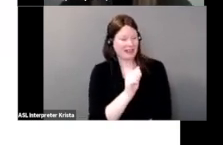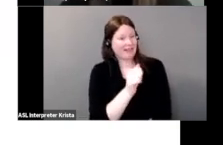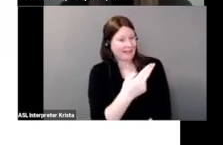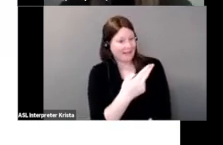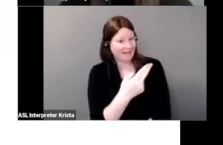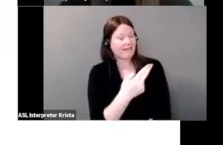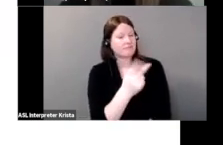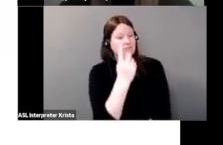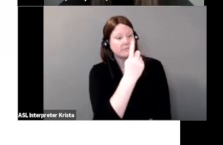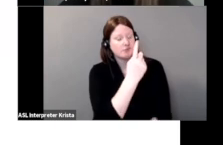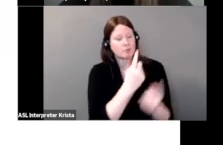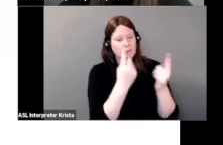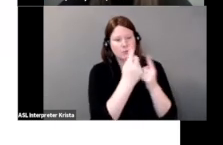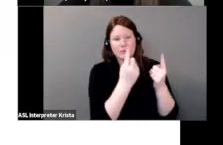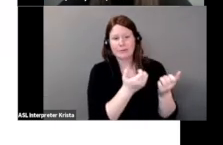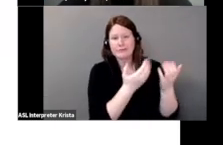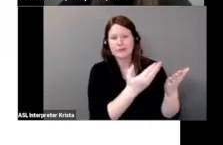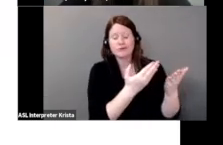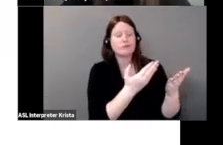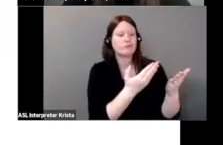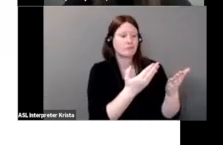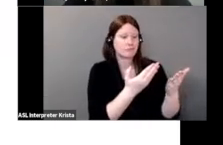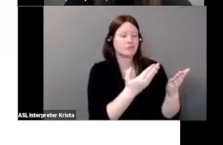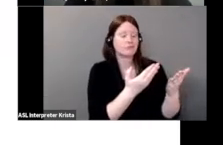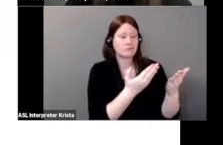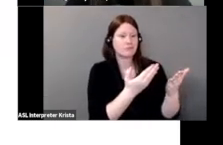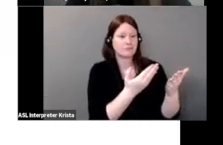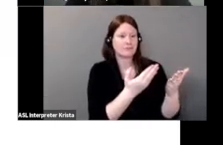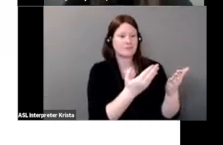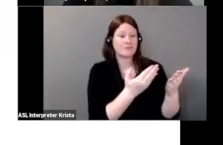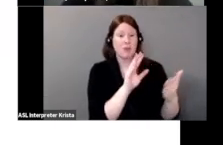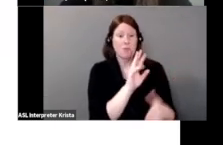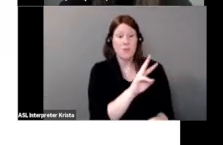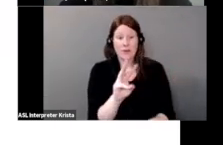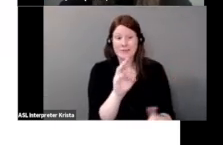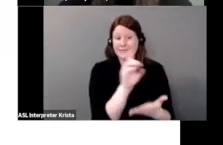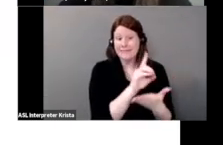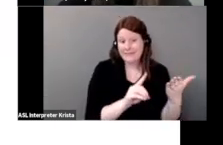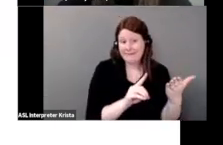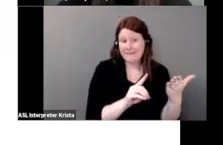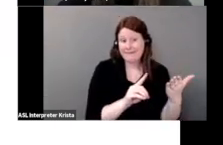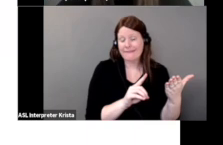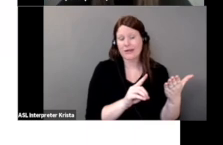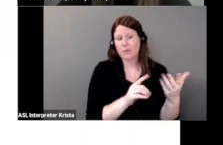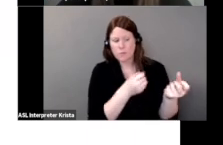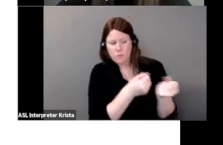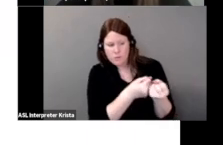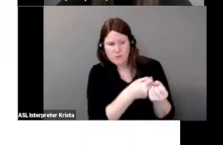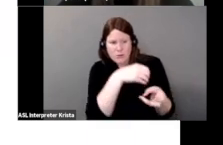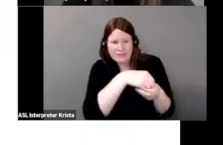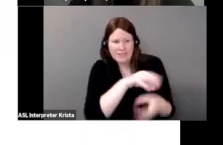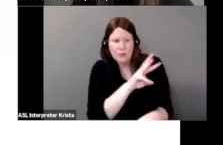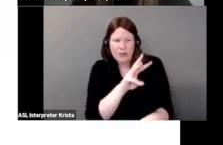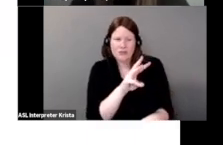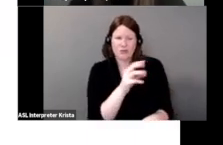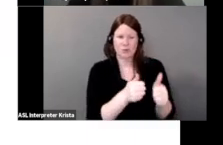suggestion. What would be the best IP for website design or systems used within the website? The best type